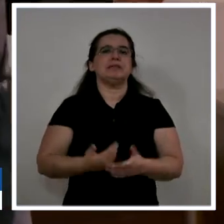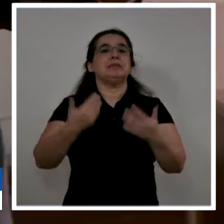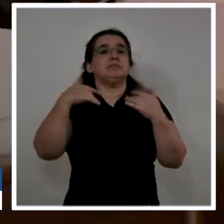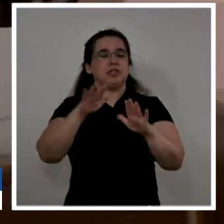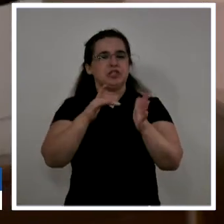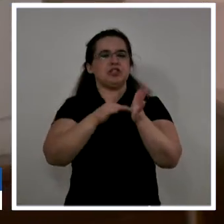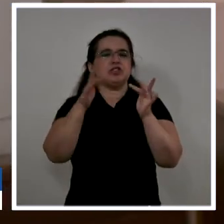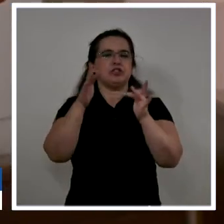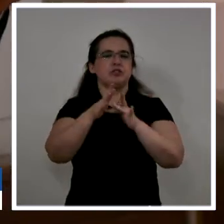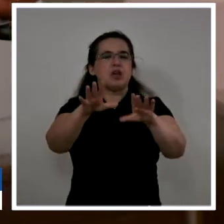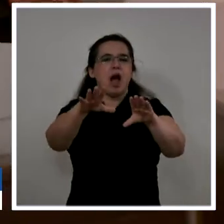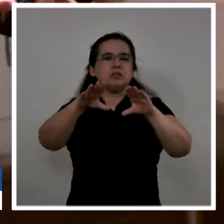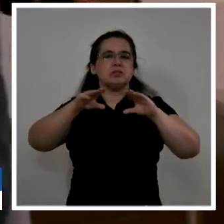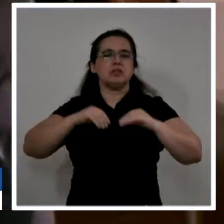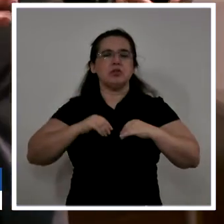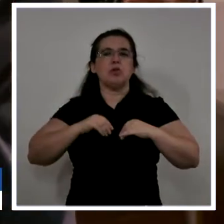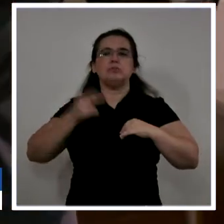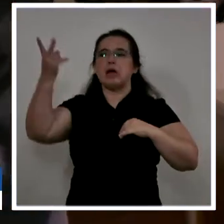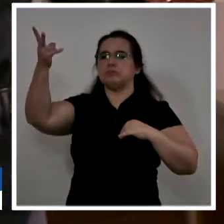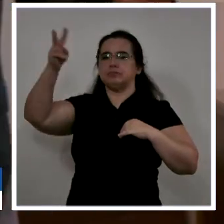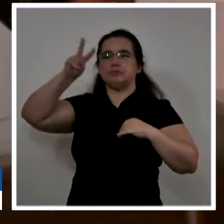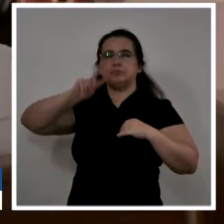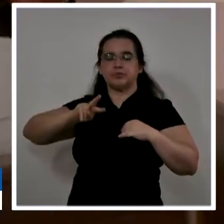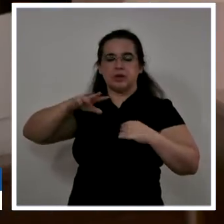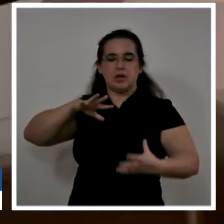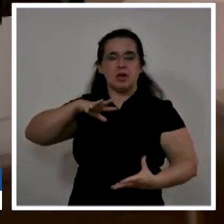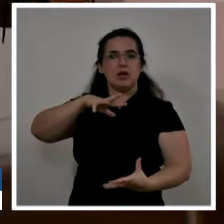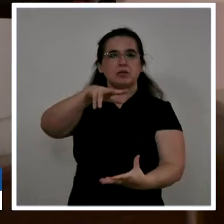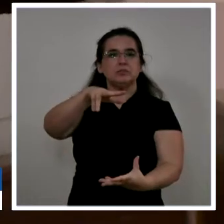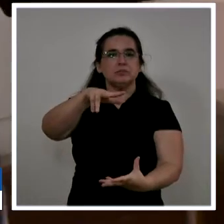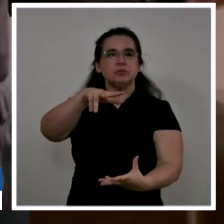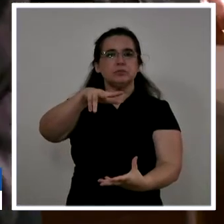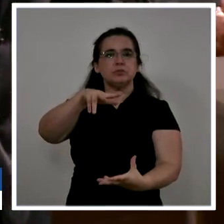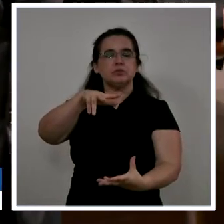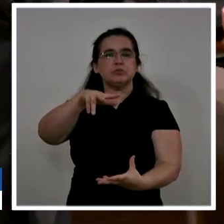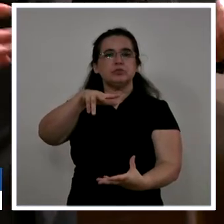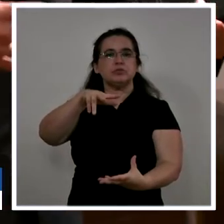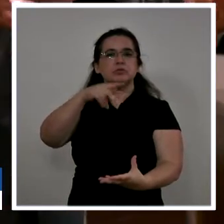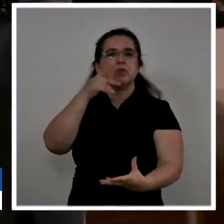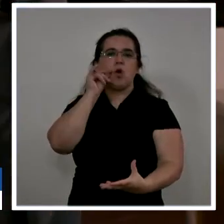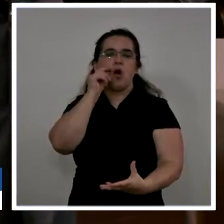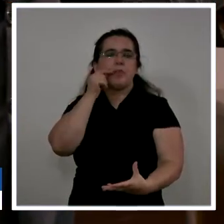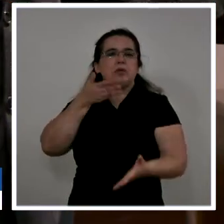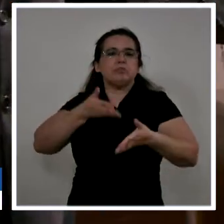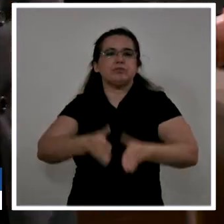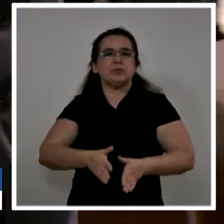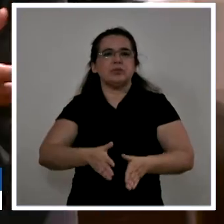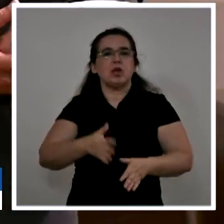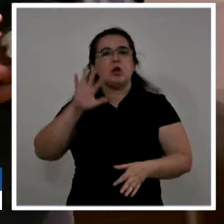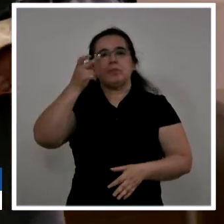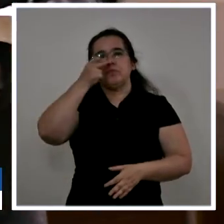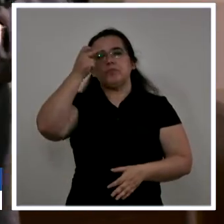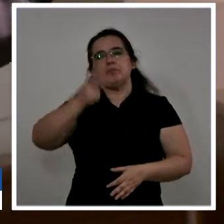Jesus aceitou assumir a humanidade mesmo quando a raça humana já tinha sido enfraquecida por 4,000 anos de